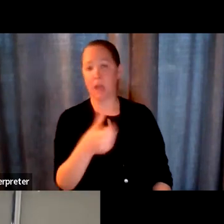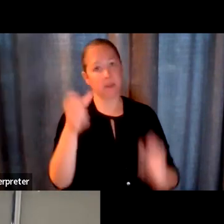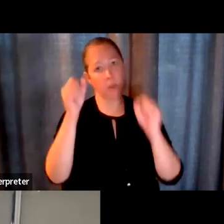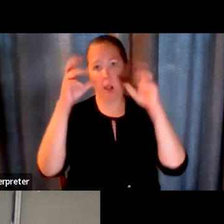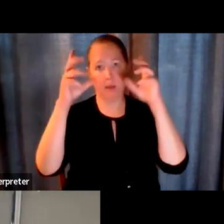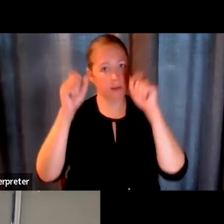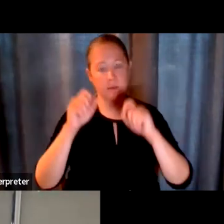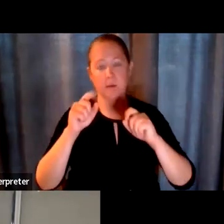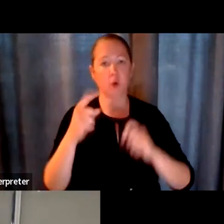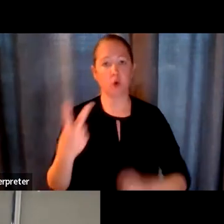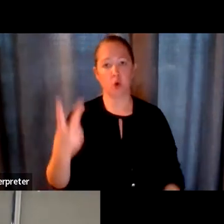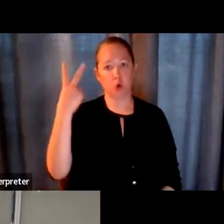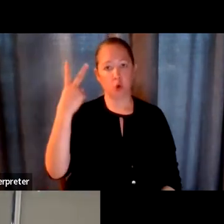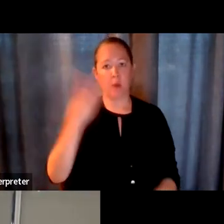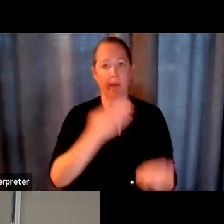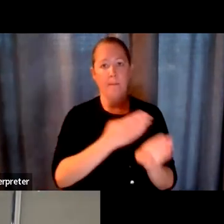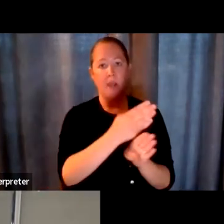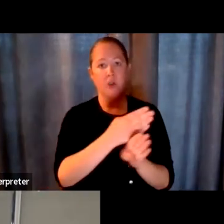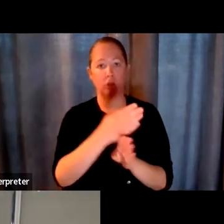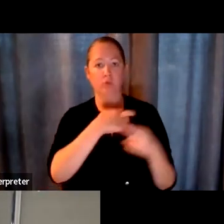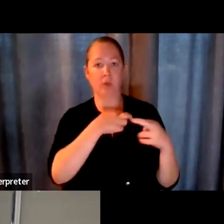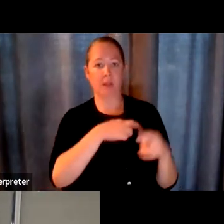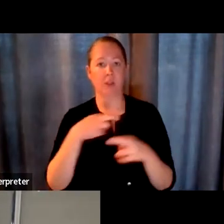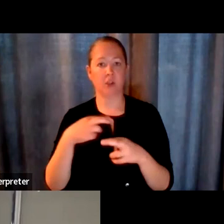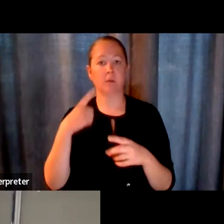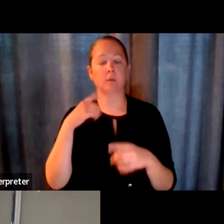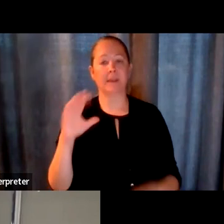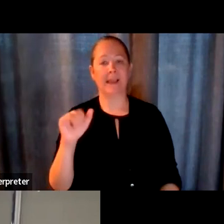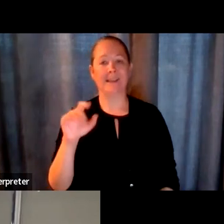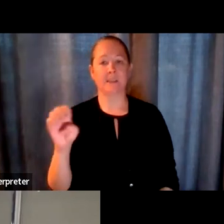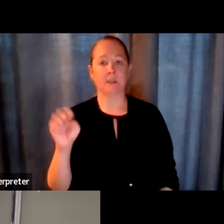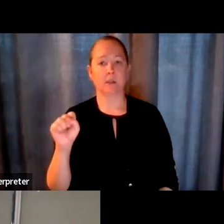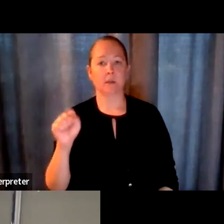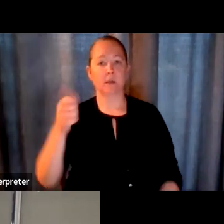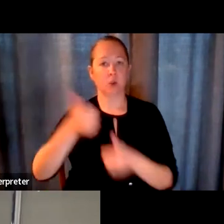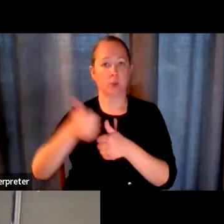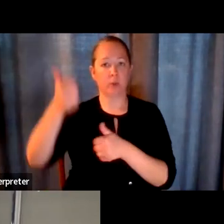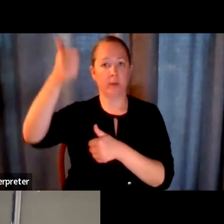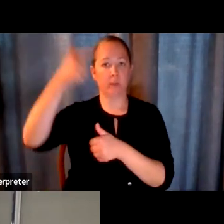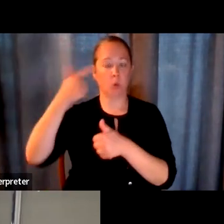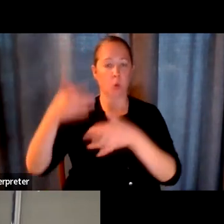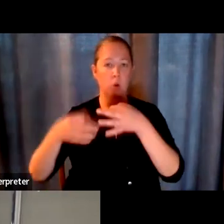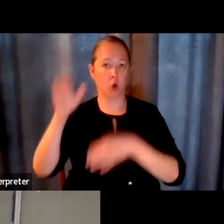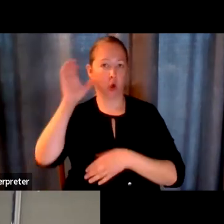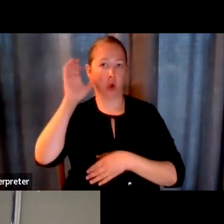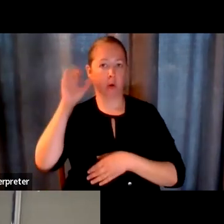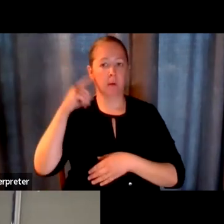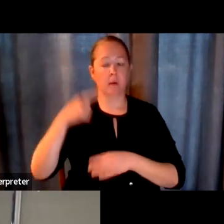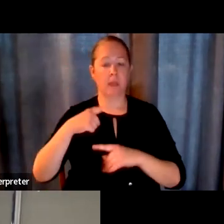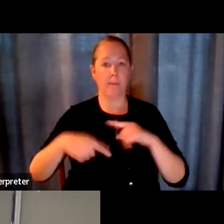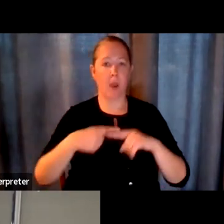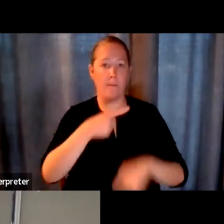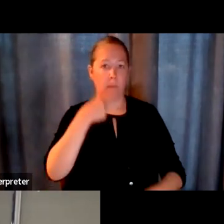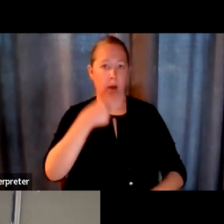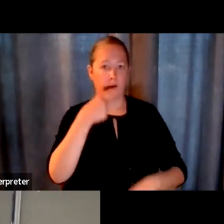two of the major religion cases that the Supreme Court heard this term were about public schools. That's not a